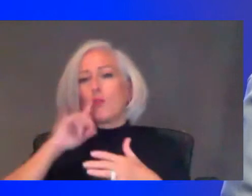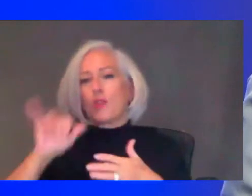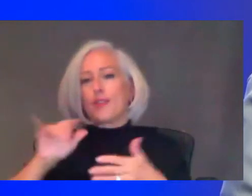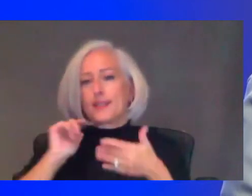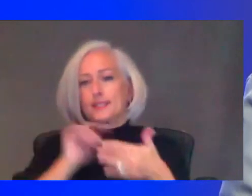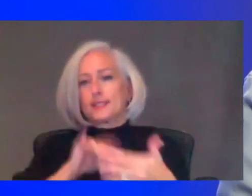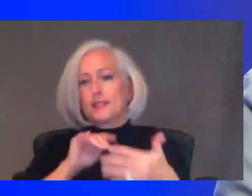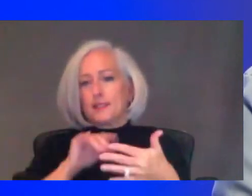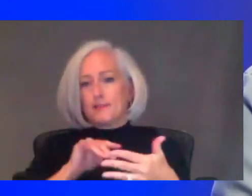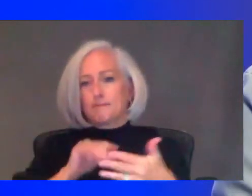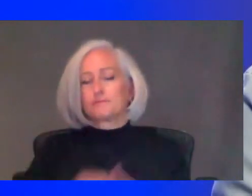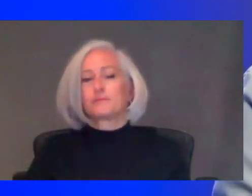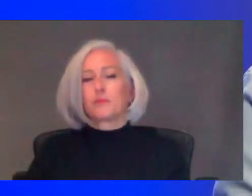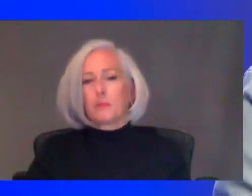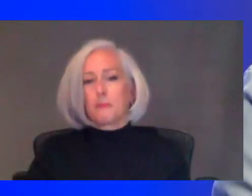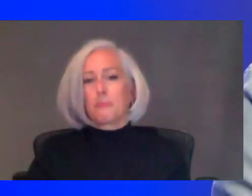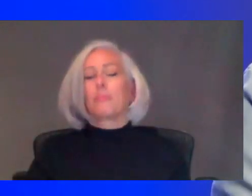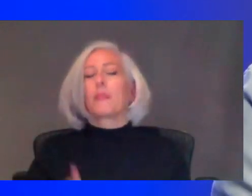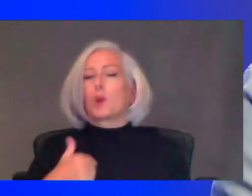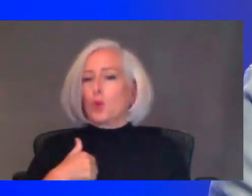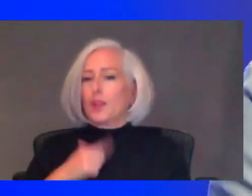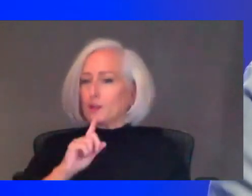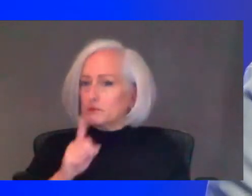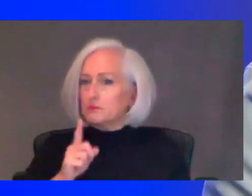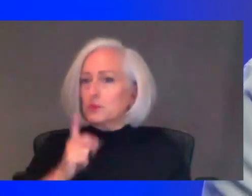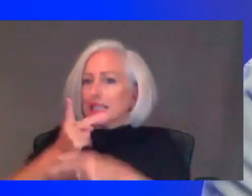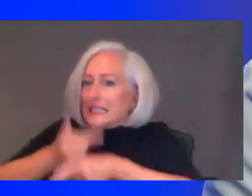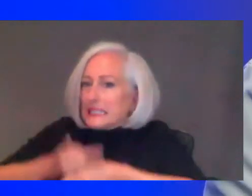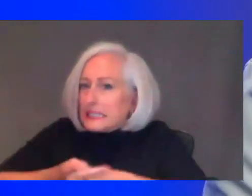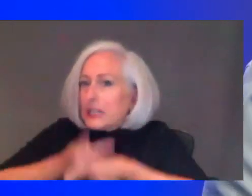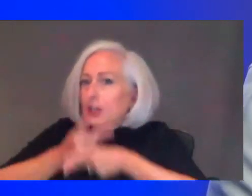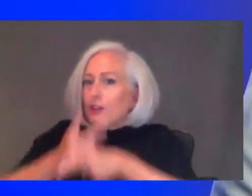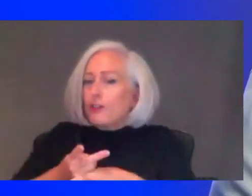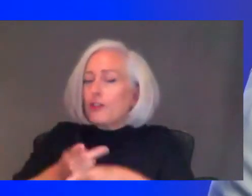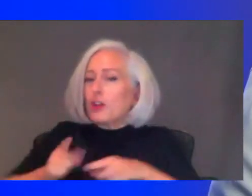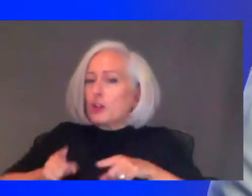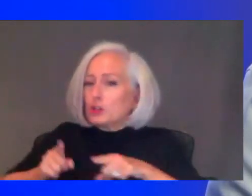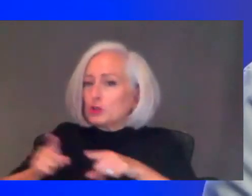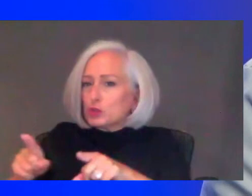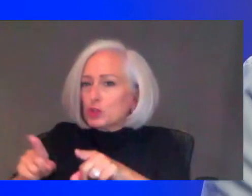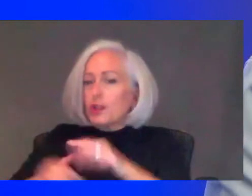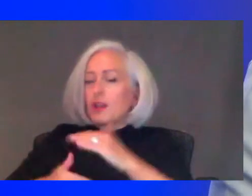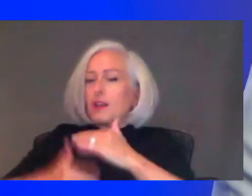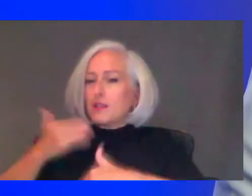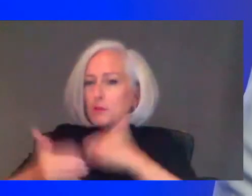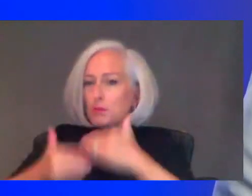the vaccine but think that we should treat people with things like monoclonal antibodies?